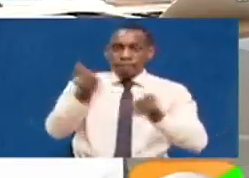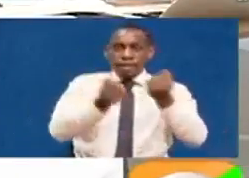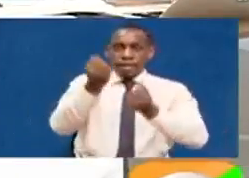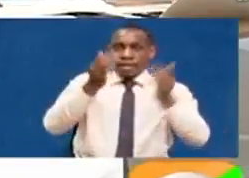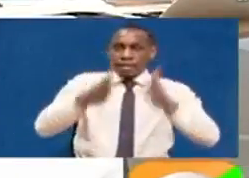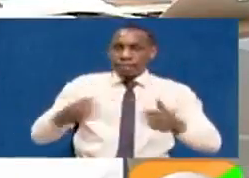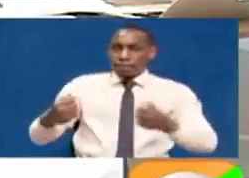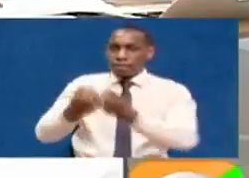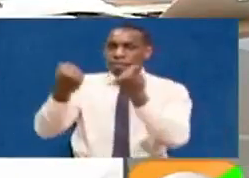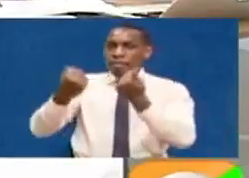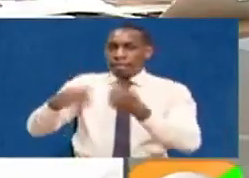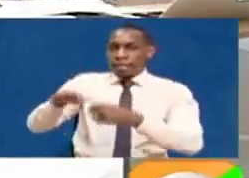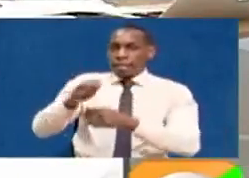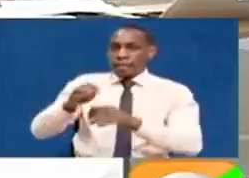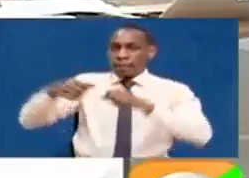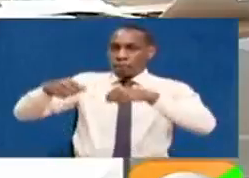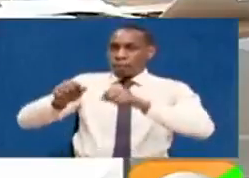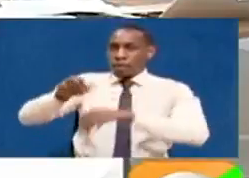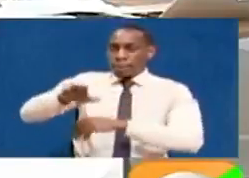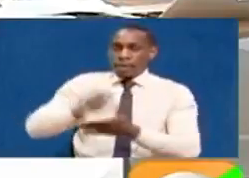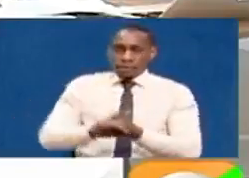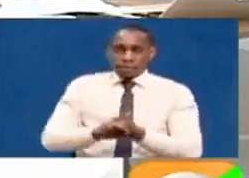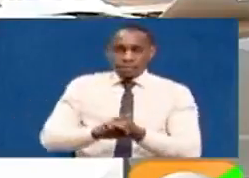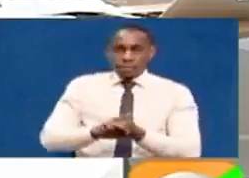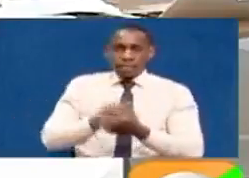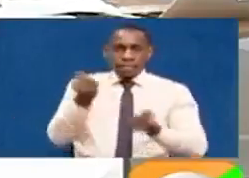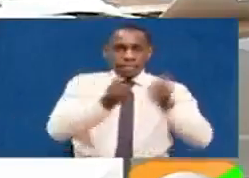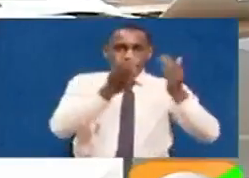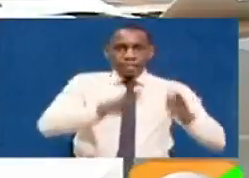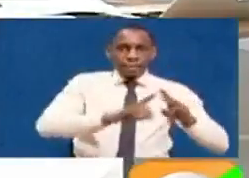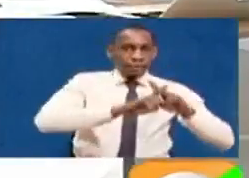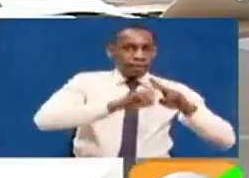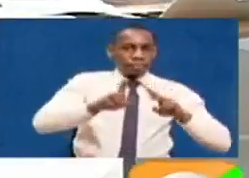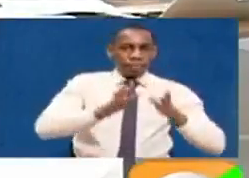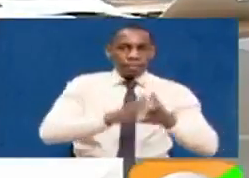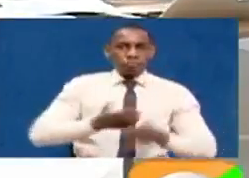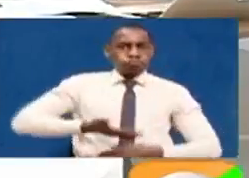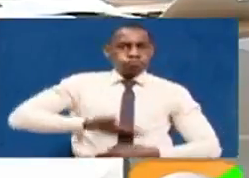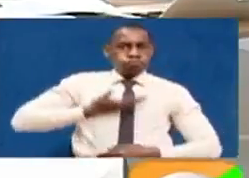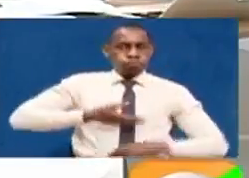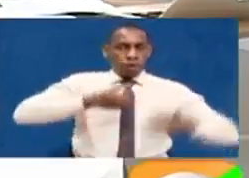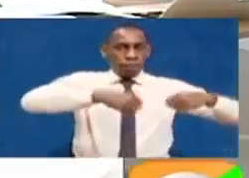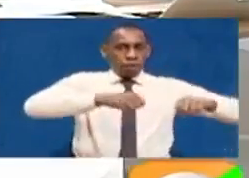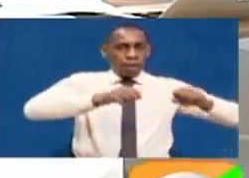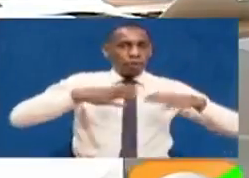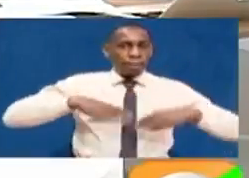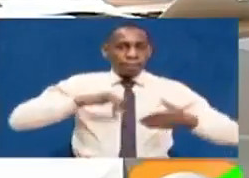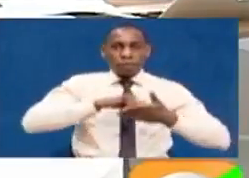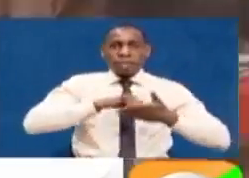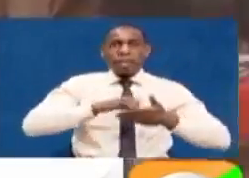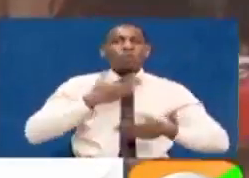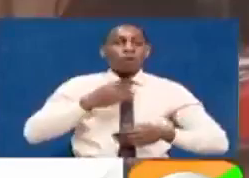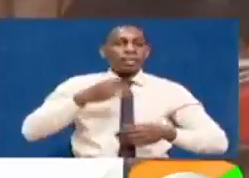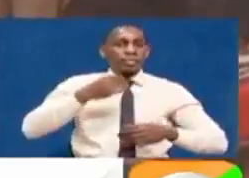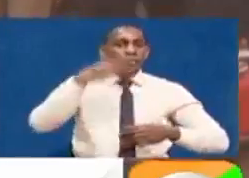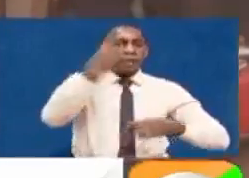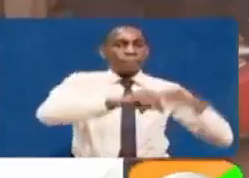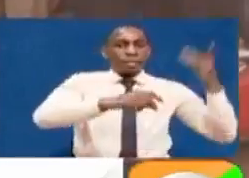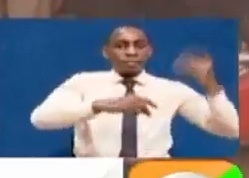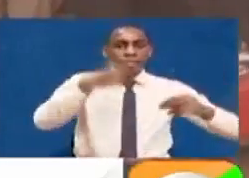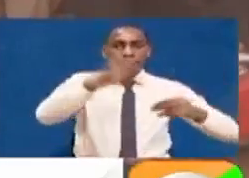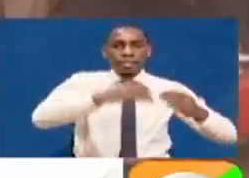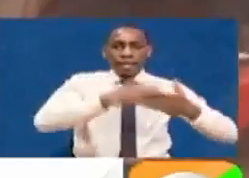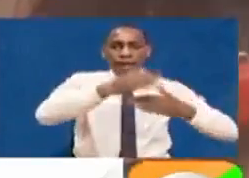motorist rammed their shed. The motorist, according to eyewitnesses, was escaping the wrath of Boda operators who were baying for his blood